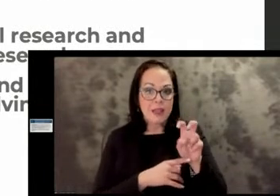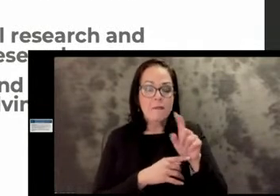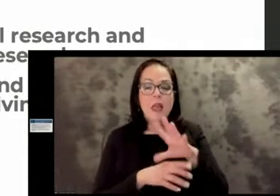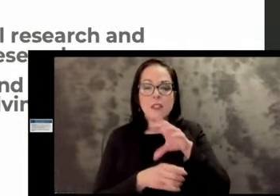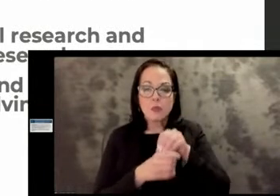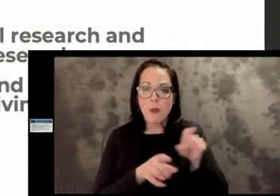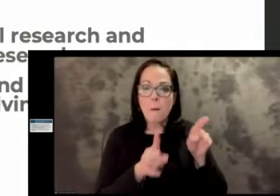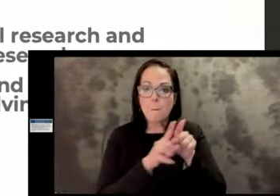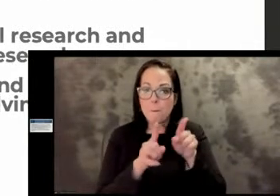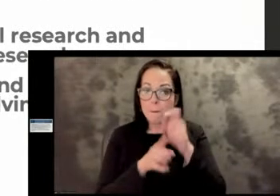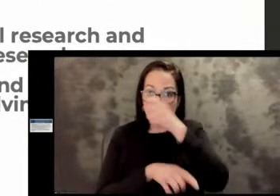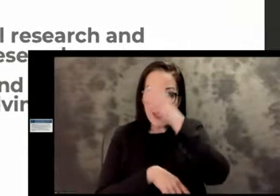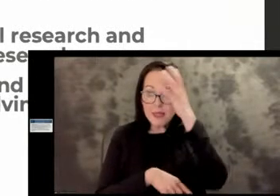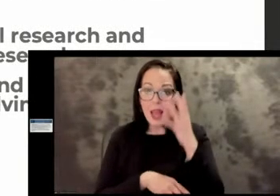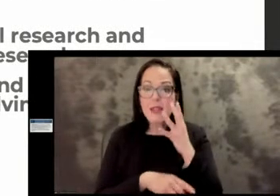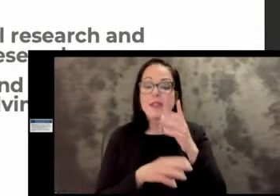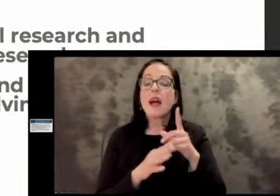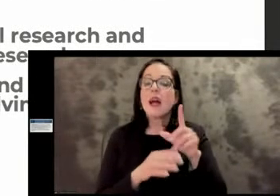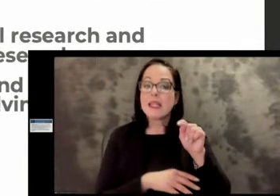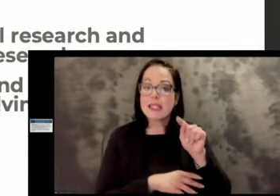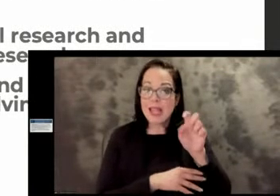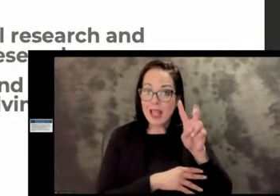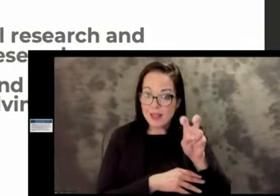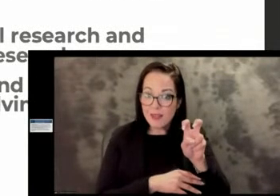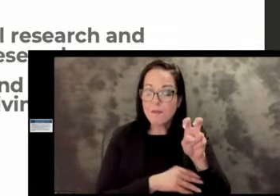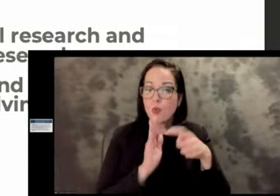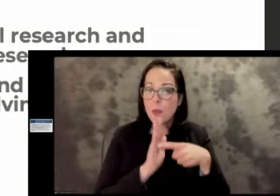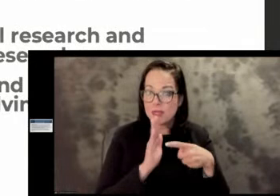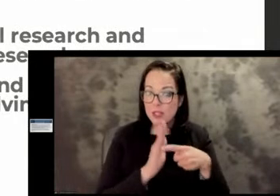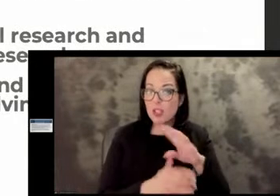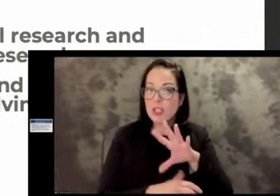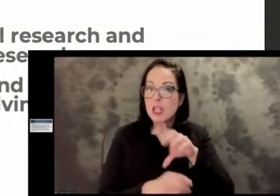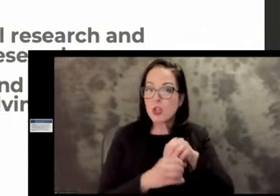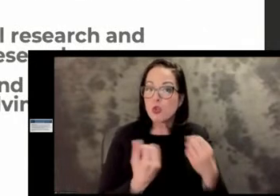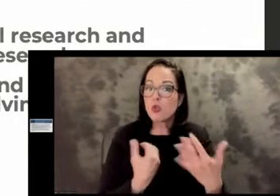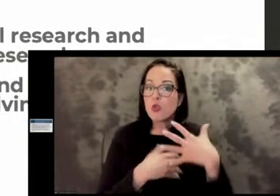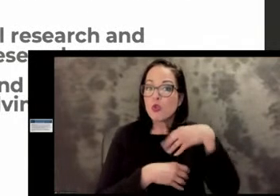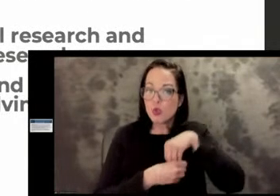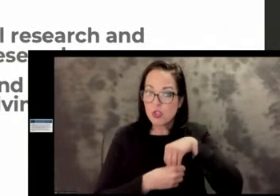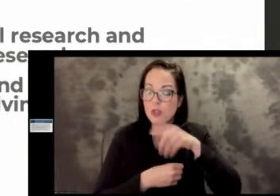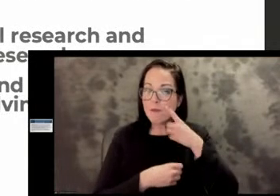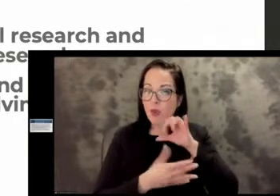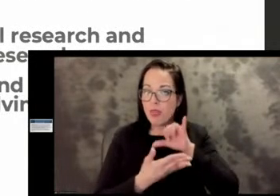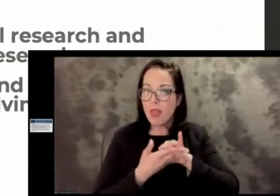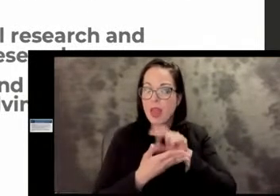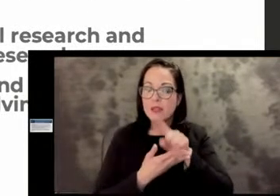and Alaskan Native representation research through inclusion and disaggregation of data.